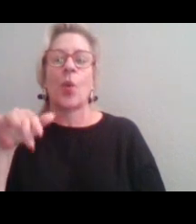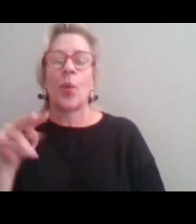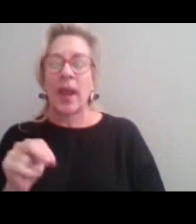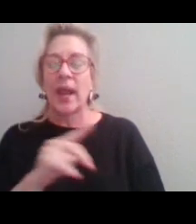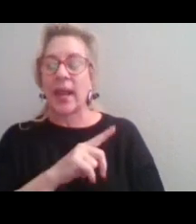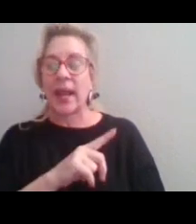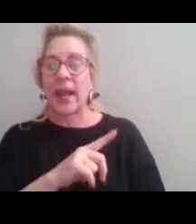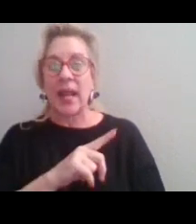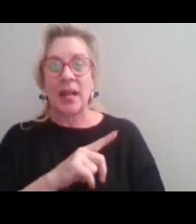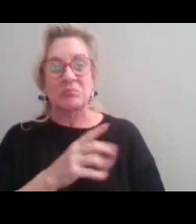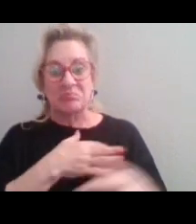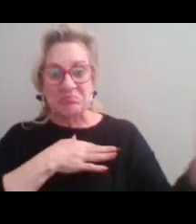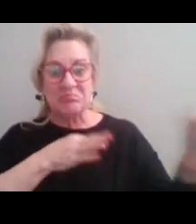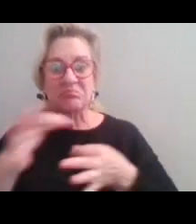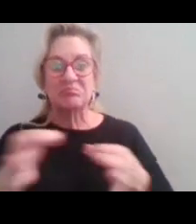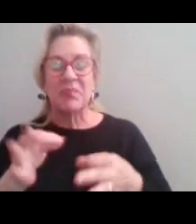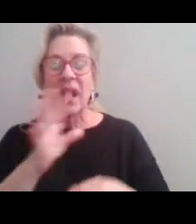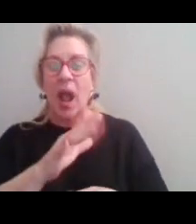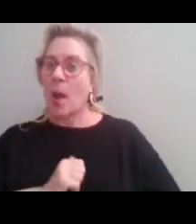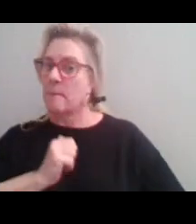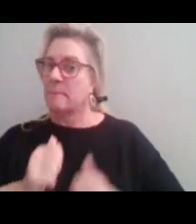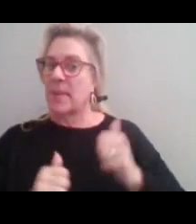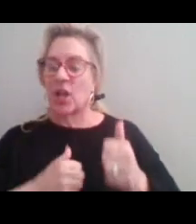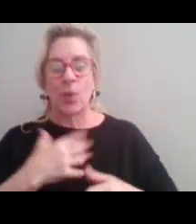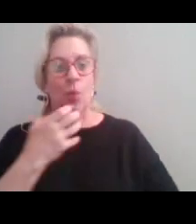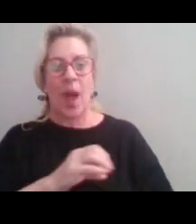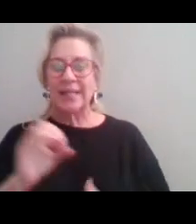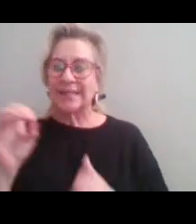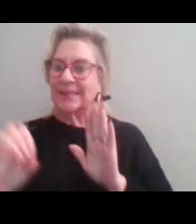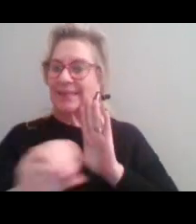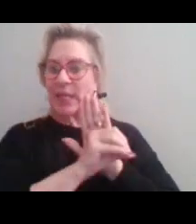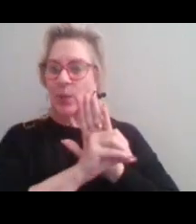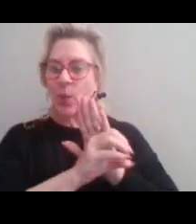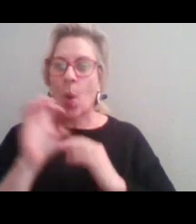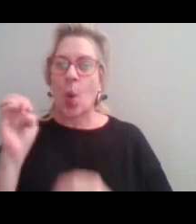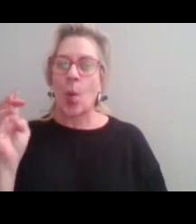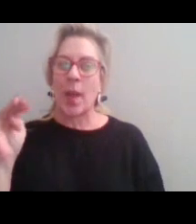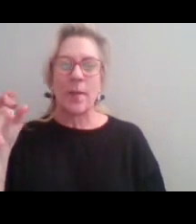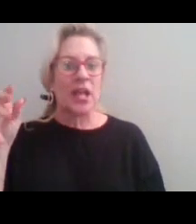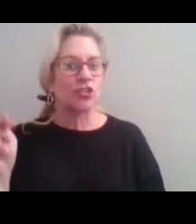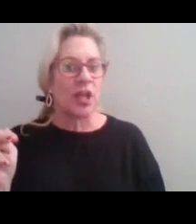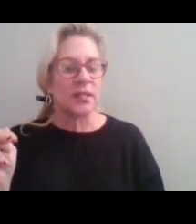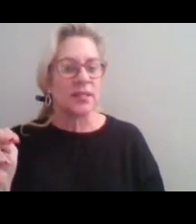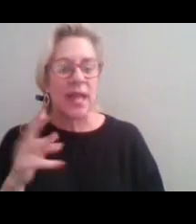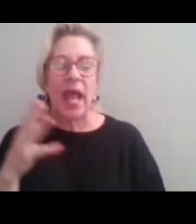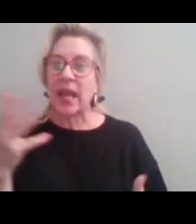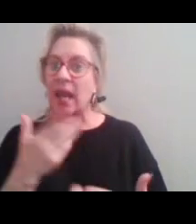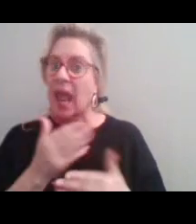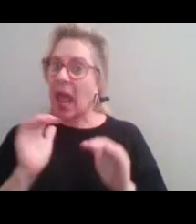ambitious zero-emission vehicle policies and the successes we've had to date on CAPTI.